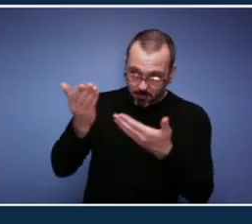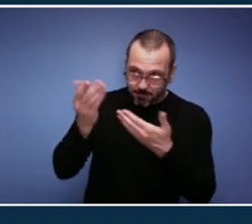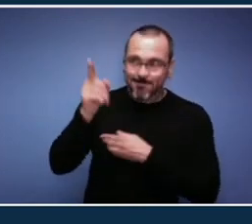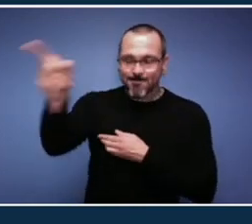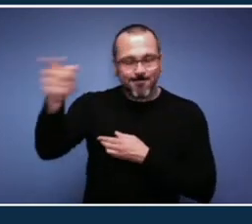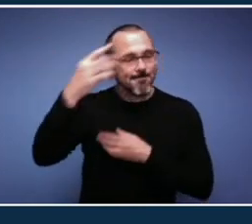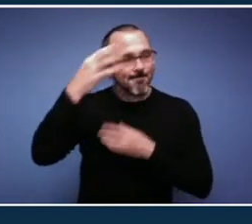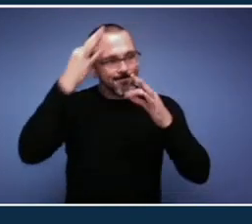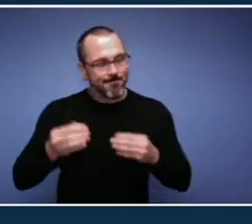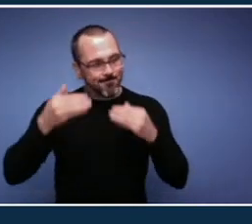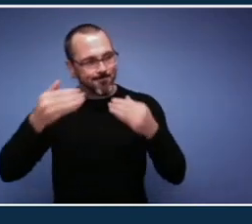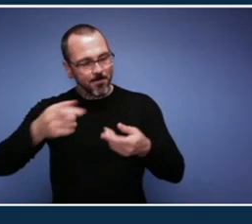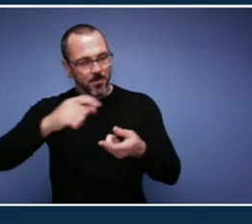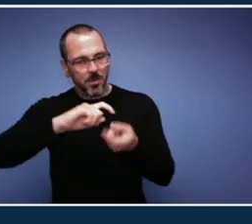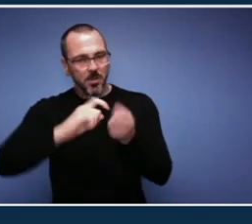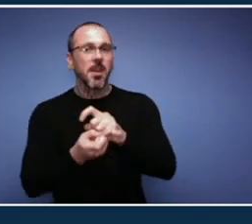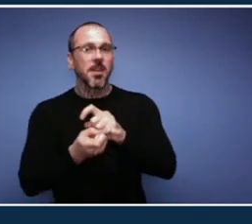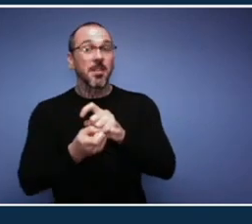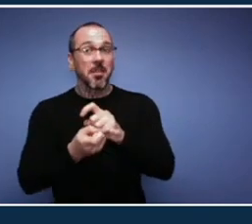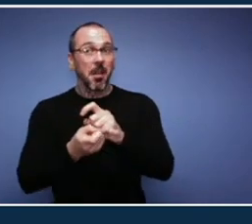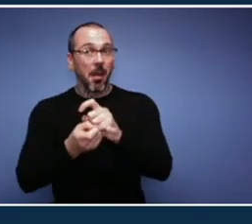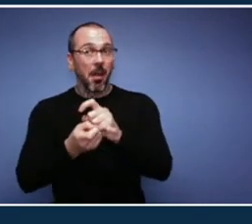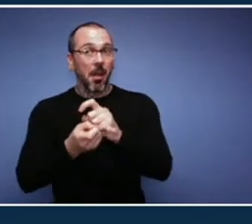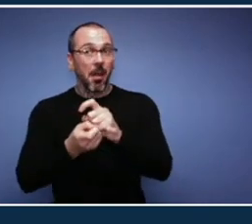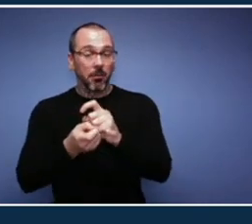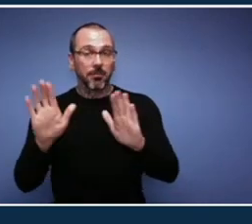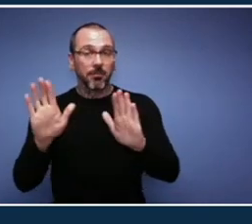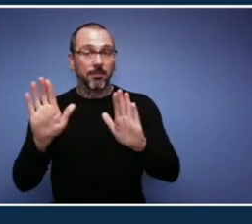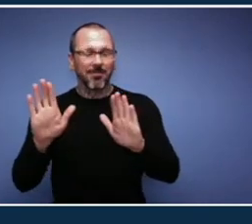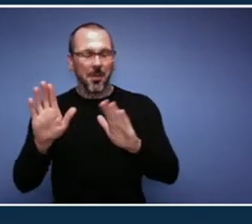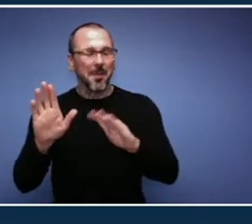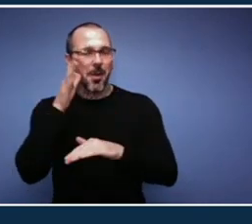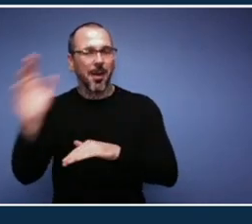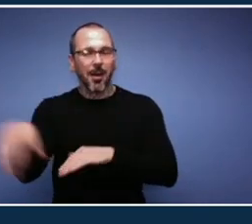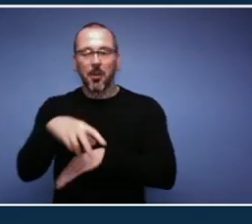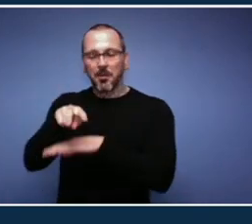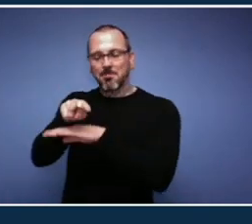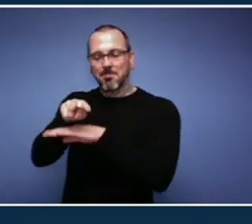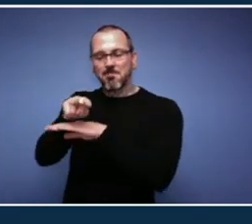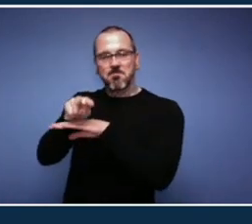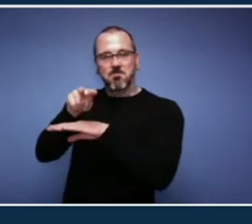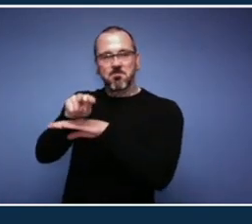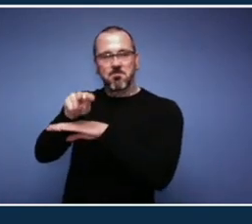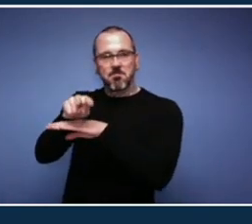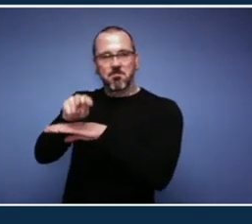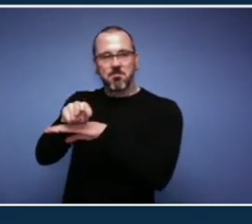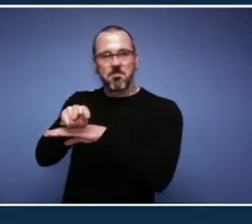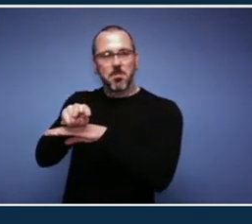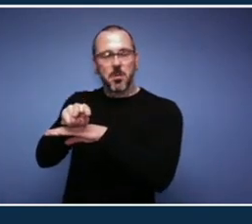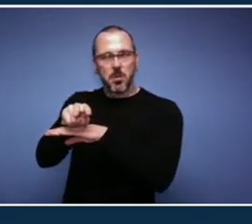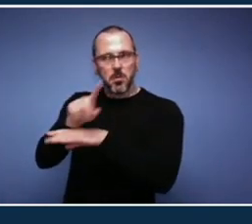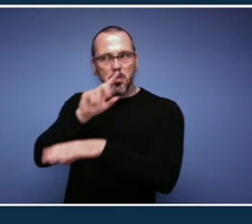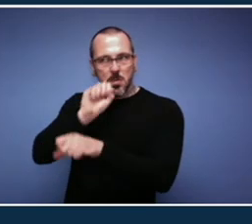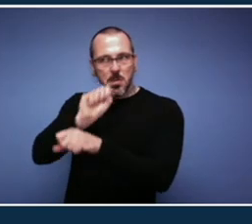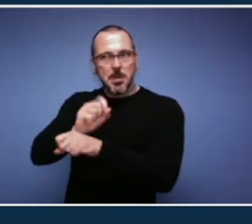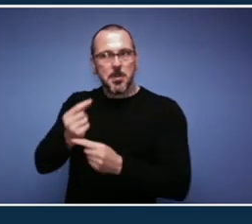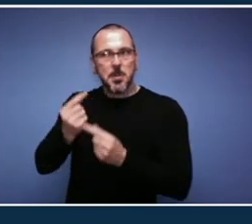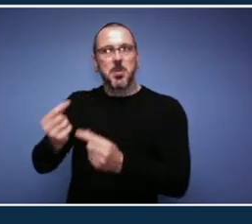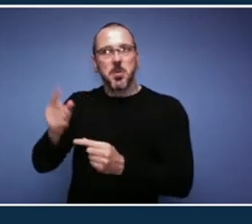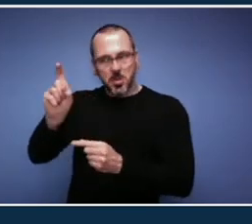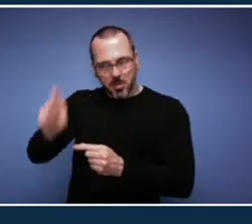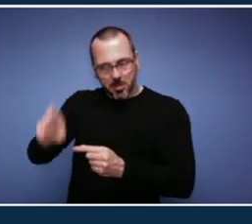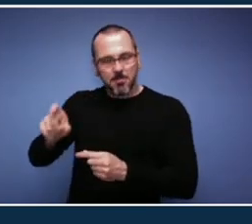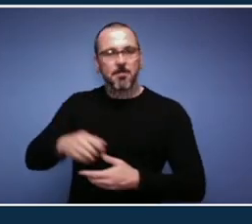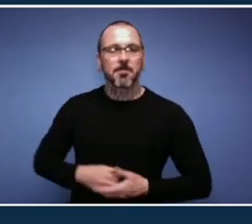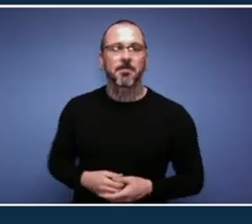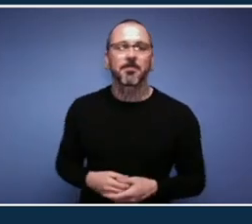word, yes. So that we can make sure that things unfold as they should. Because here in Nova Scotia, people